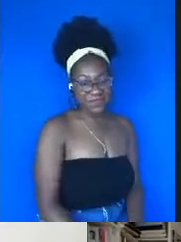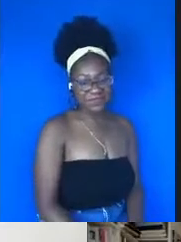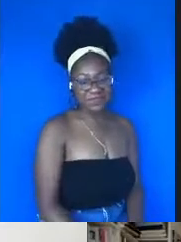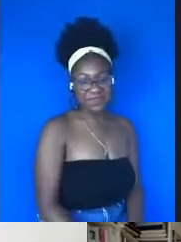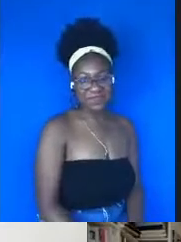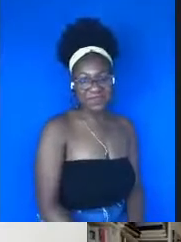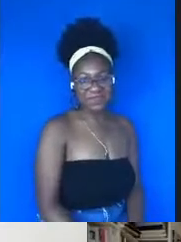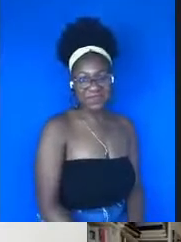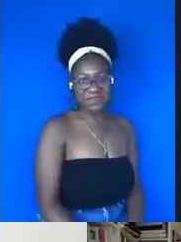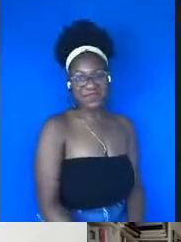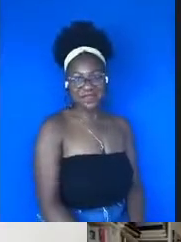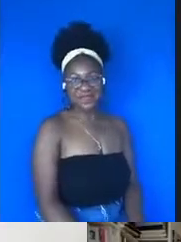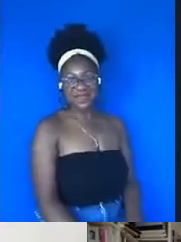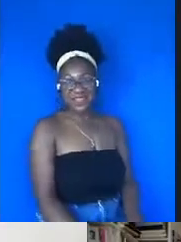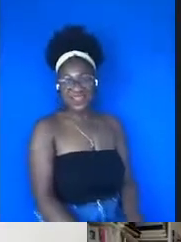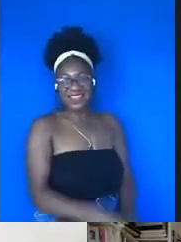Yeah. Thank you.